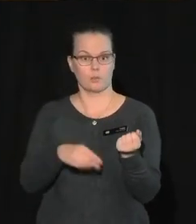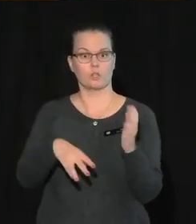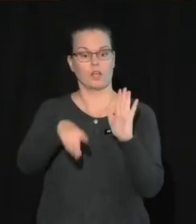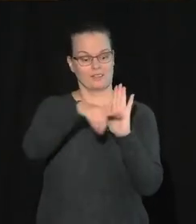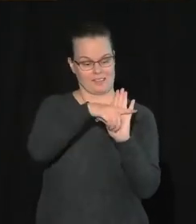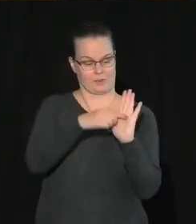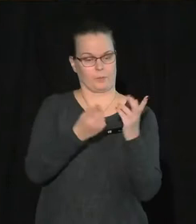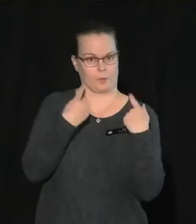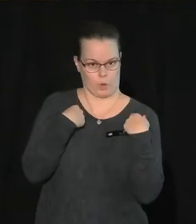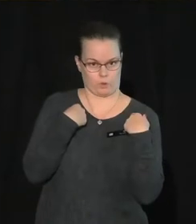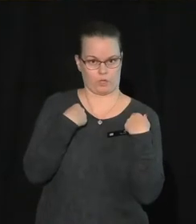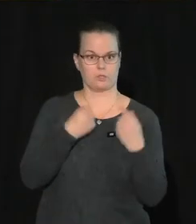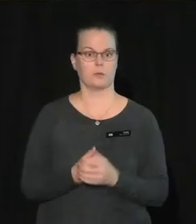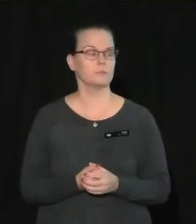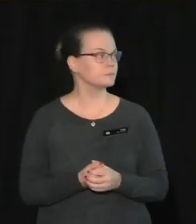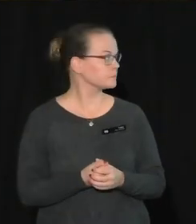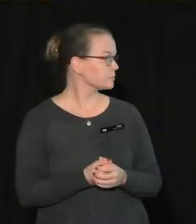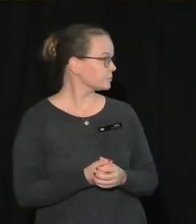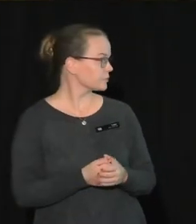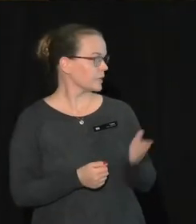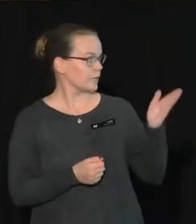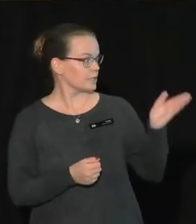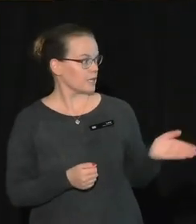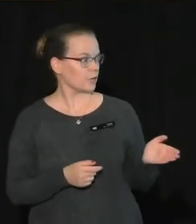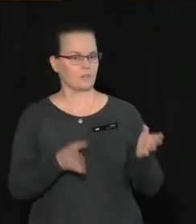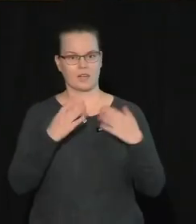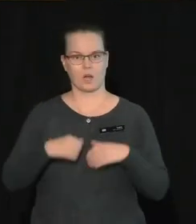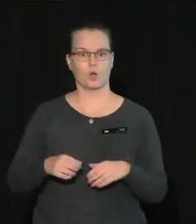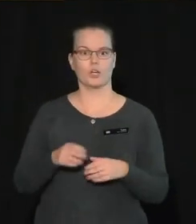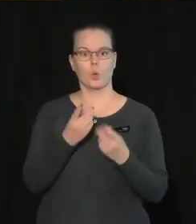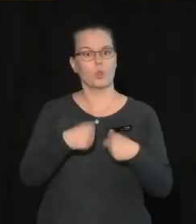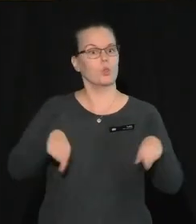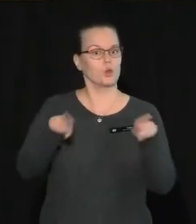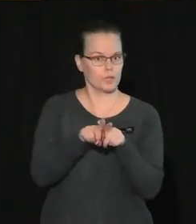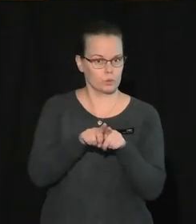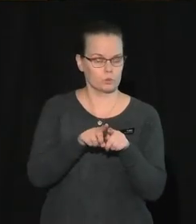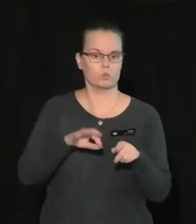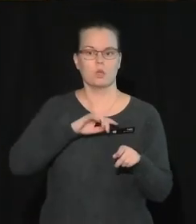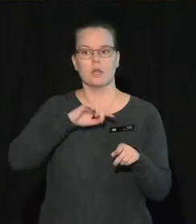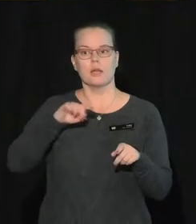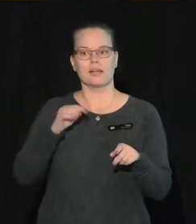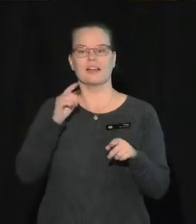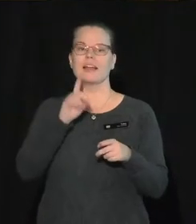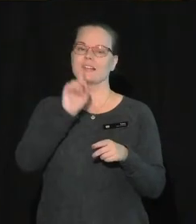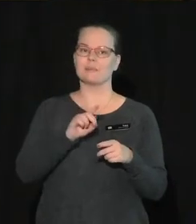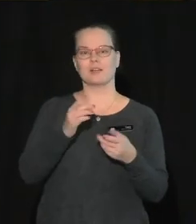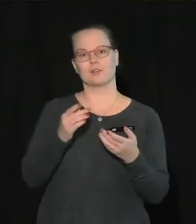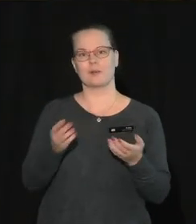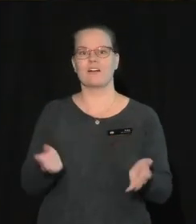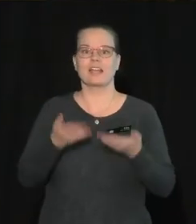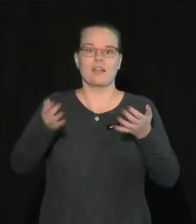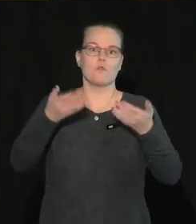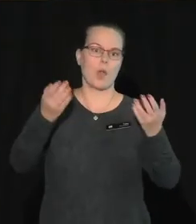directive. We come to the enforcement, and in the enforcement, we start with a very light option, which is